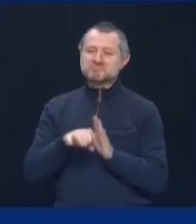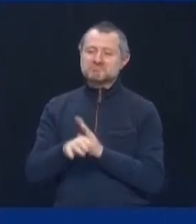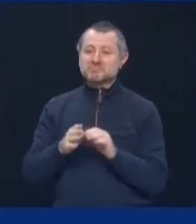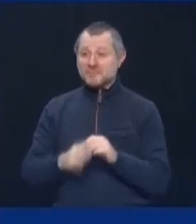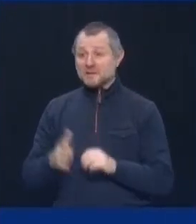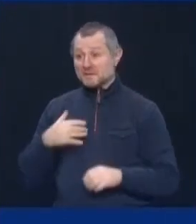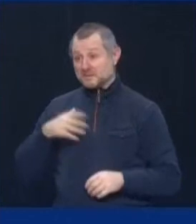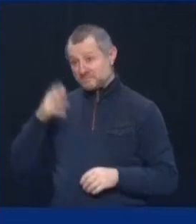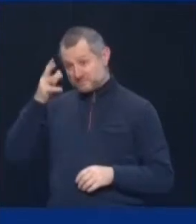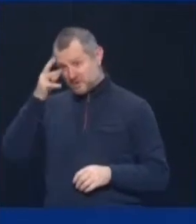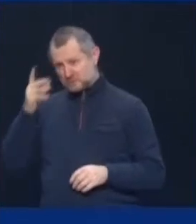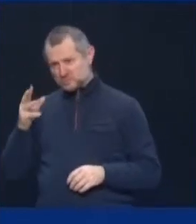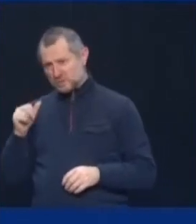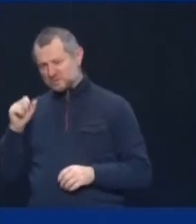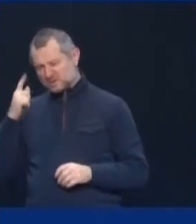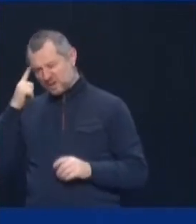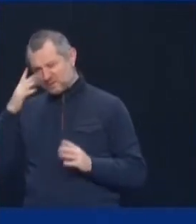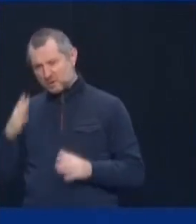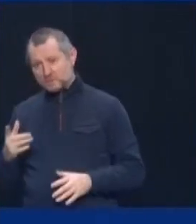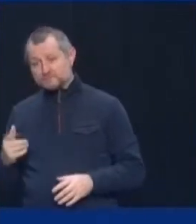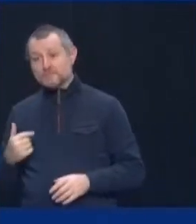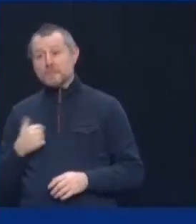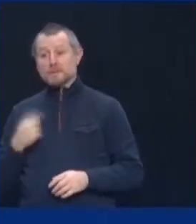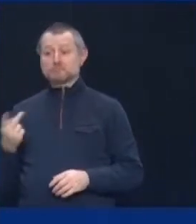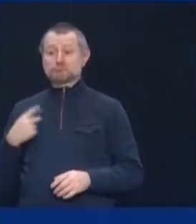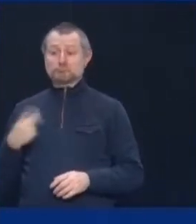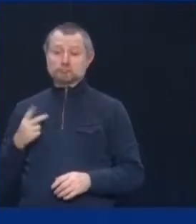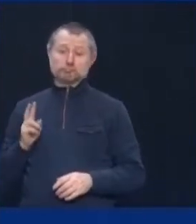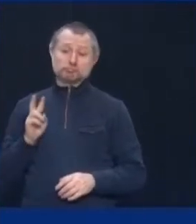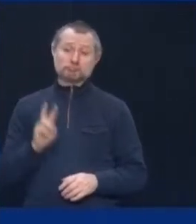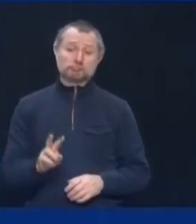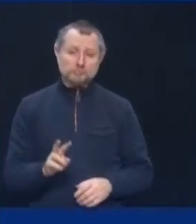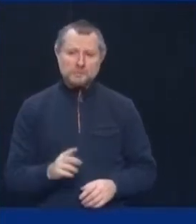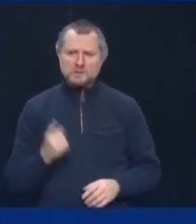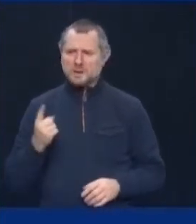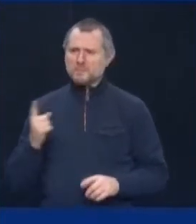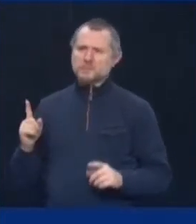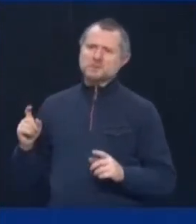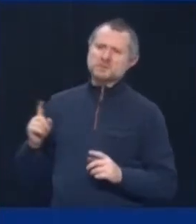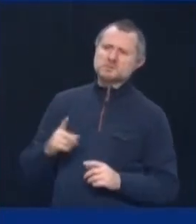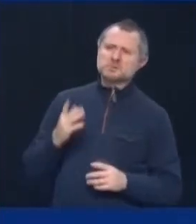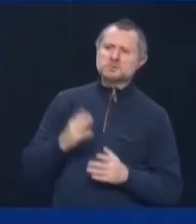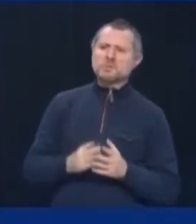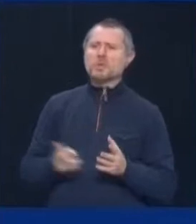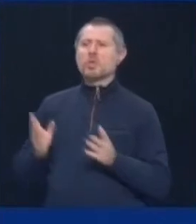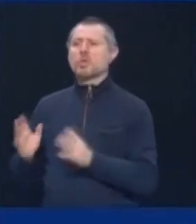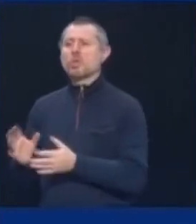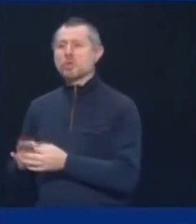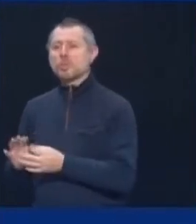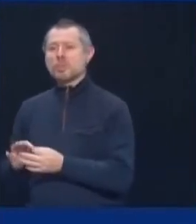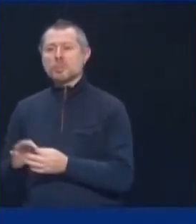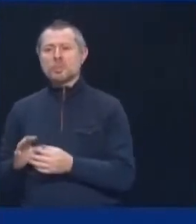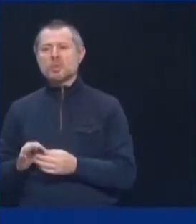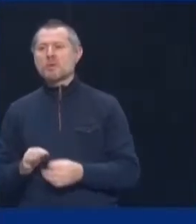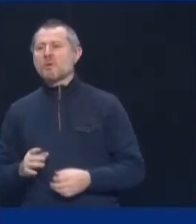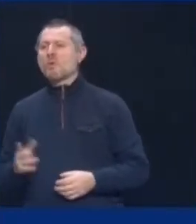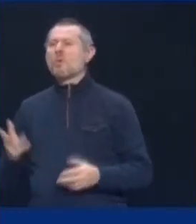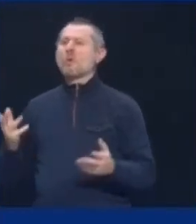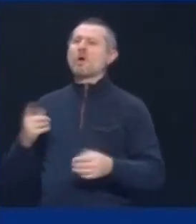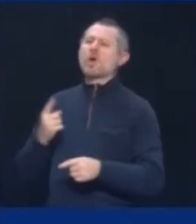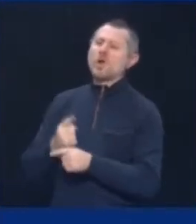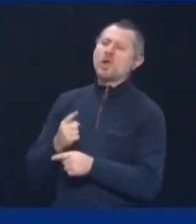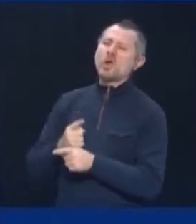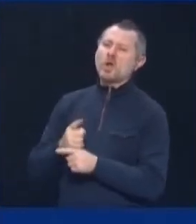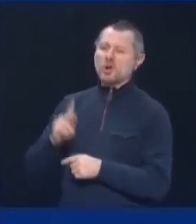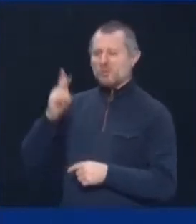office. And I'm standing next to him, and somebody comes up and starts to chat and says something about, you're a politician. And he